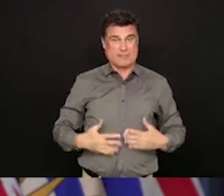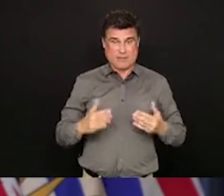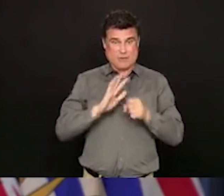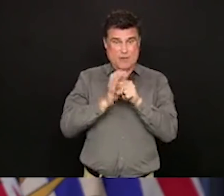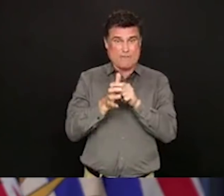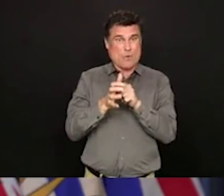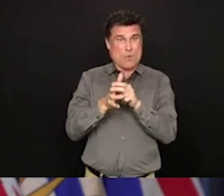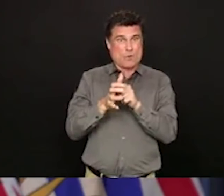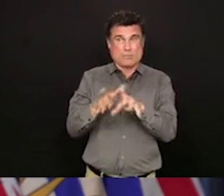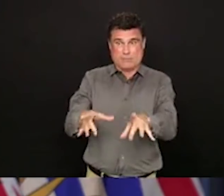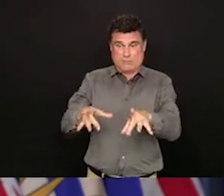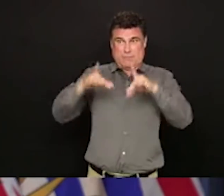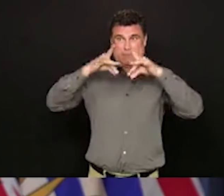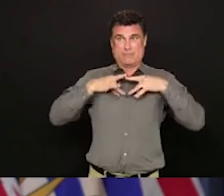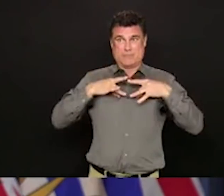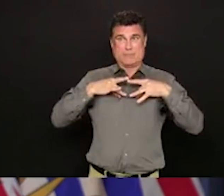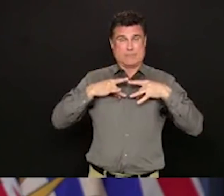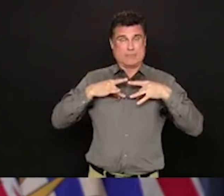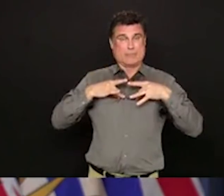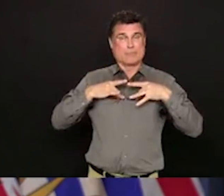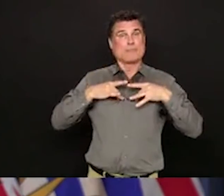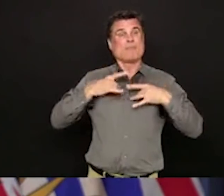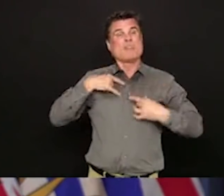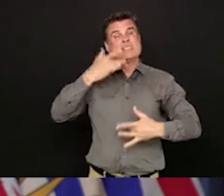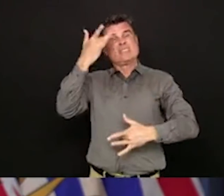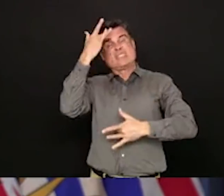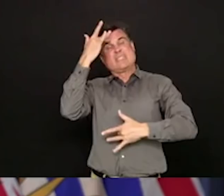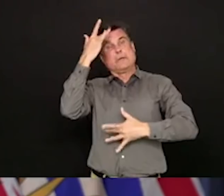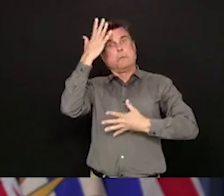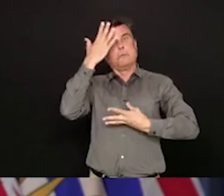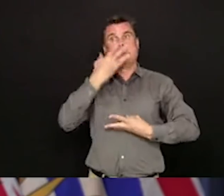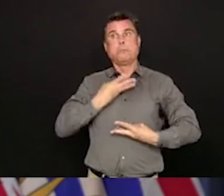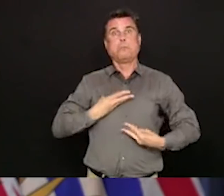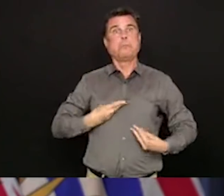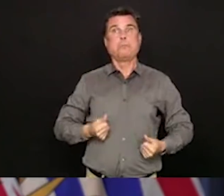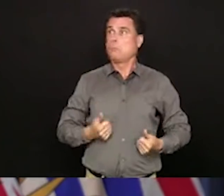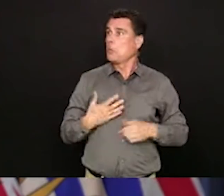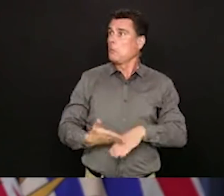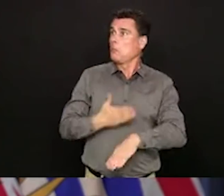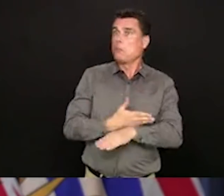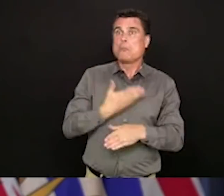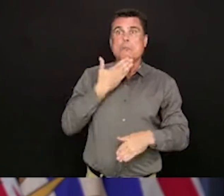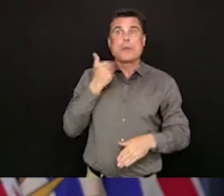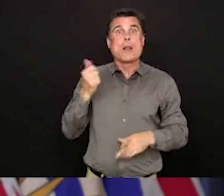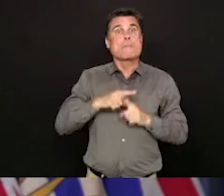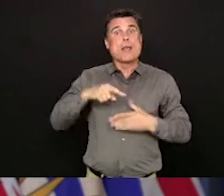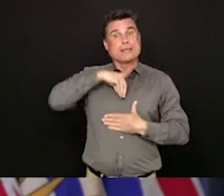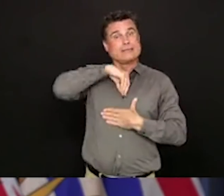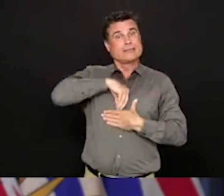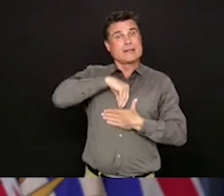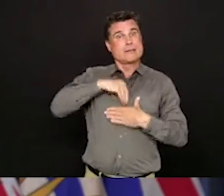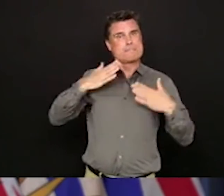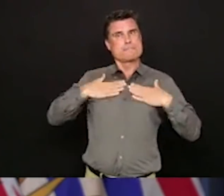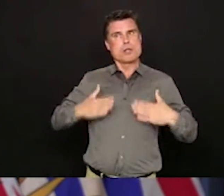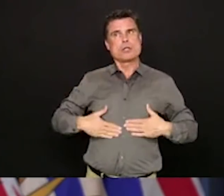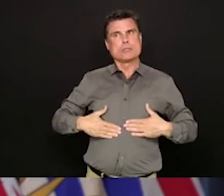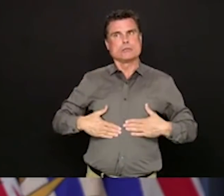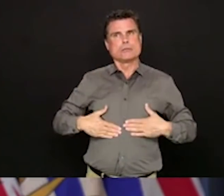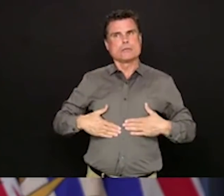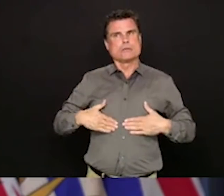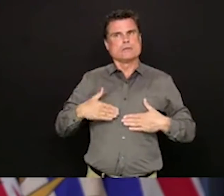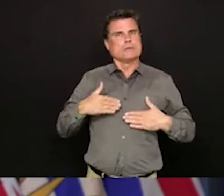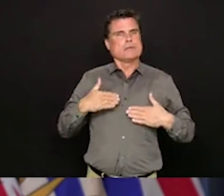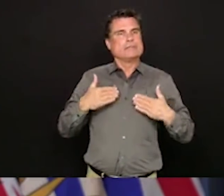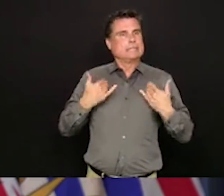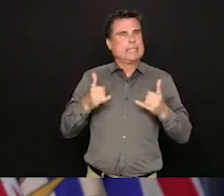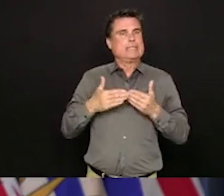And there was a couple of papers, including one out of Germany, that helped us look at that, and essentially they were not able